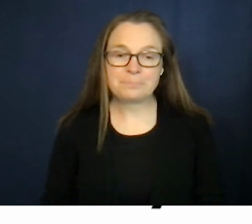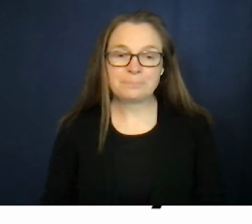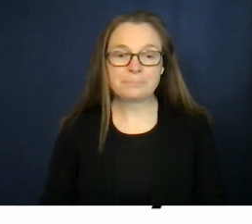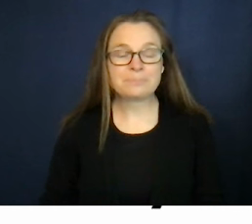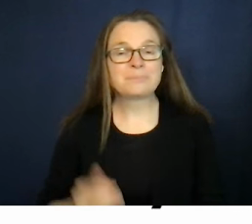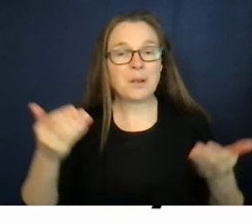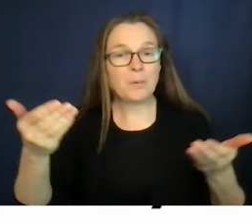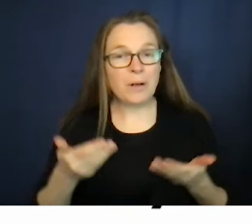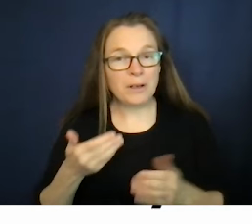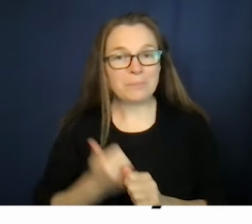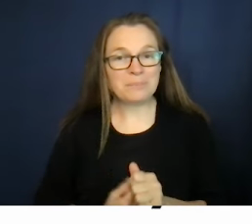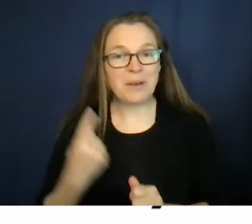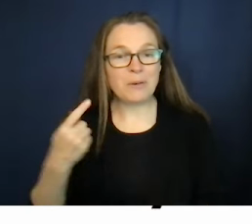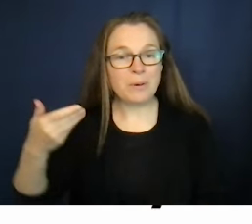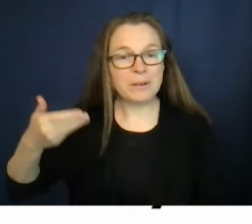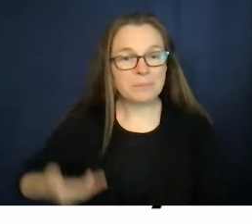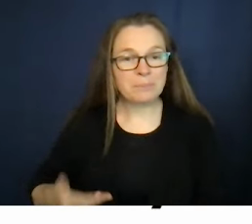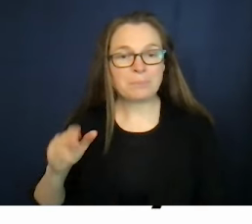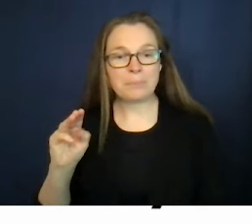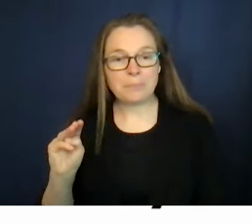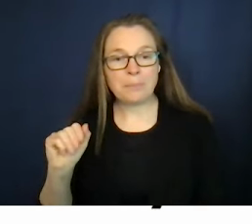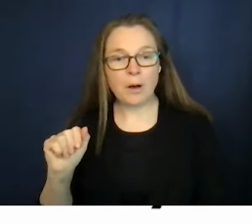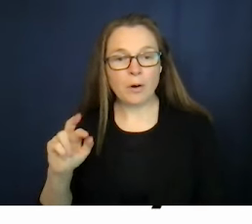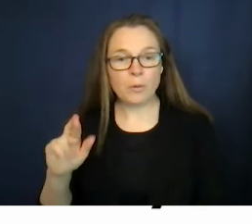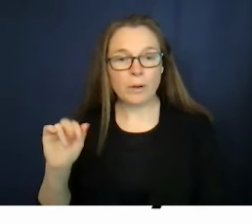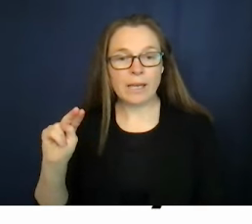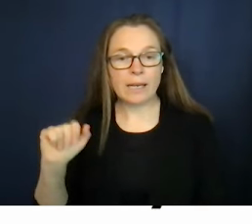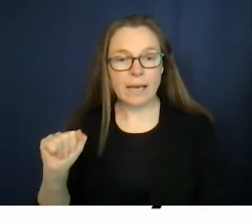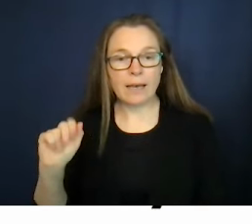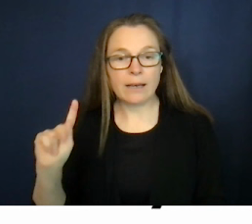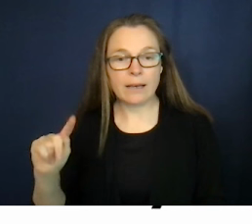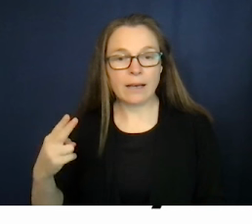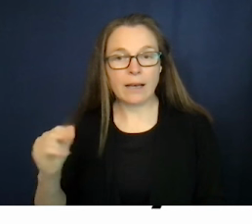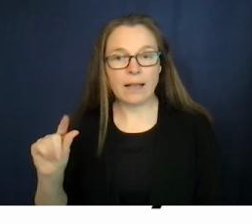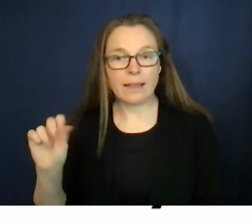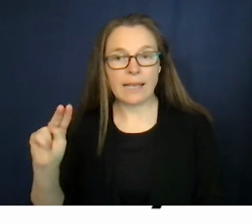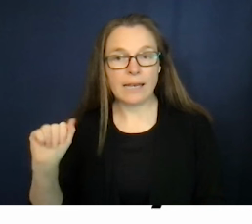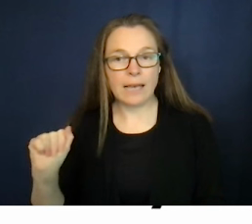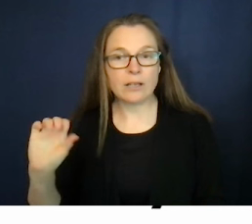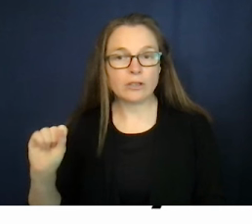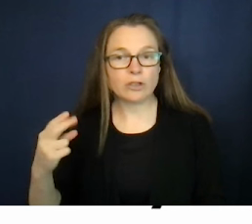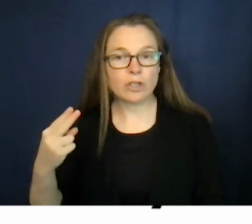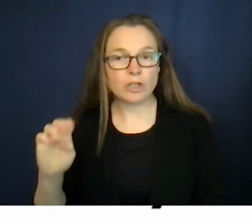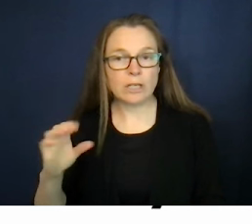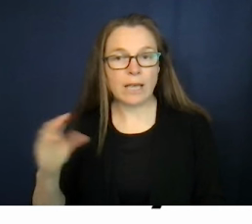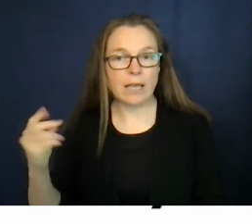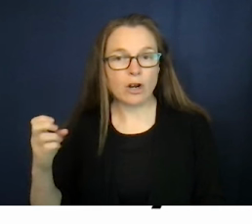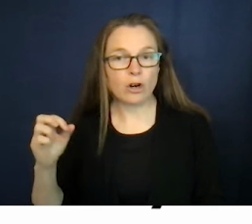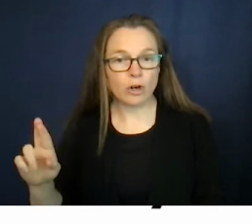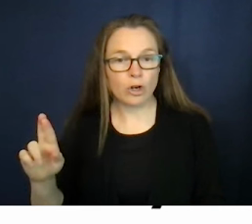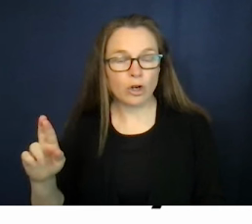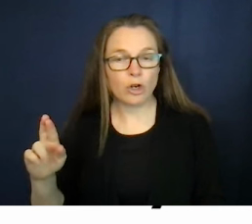And welcome everyone. I am Marina Kalina. I use she and her pronouns, and I'm a